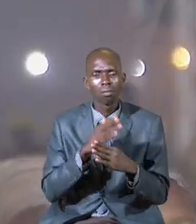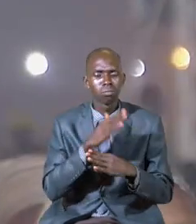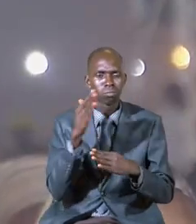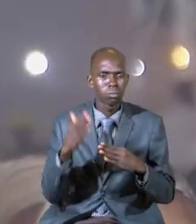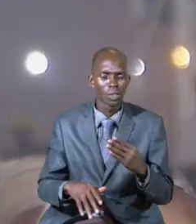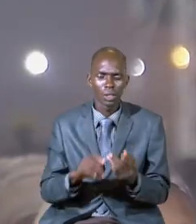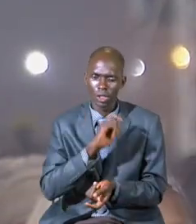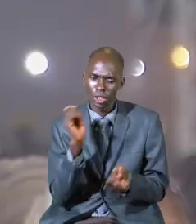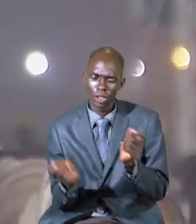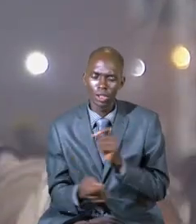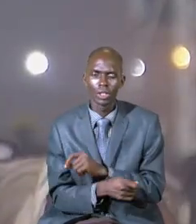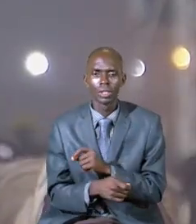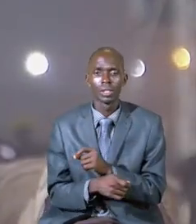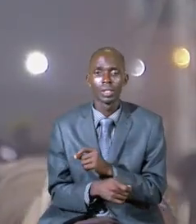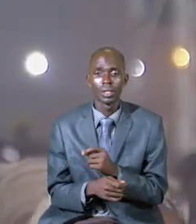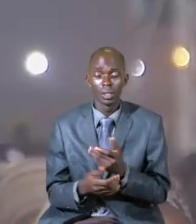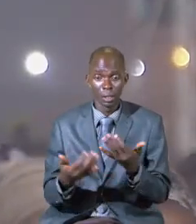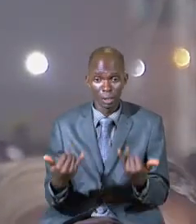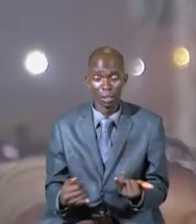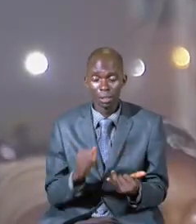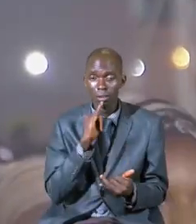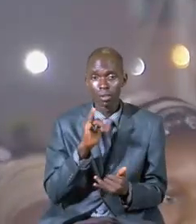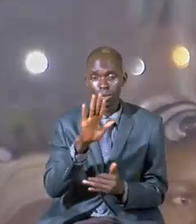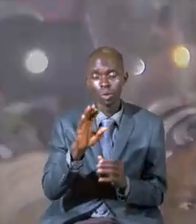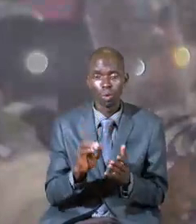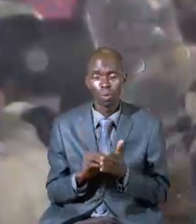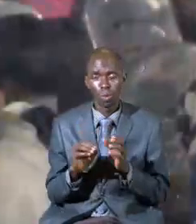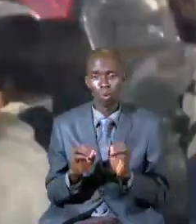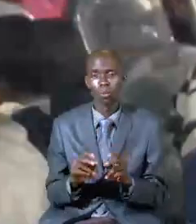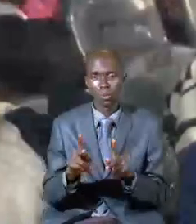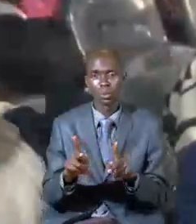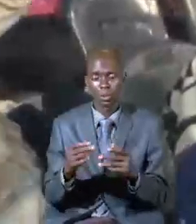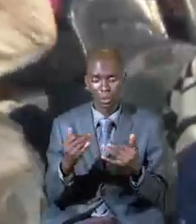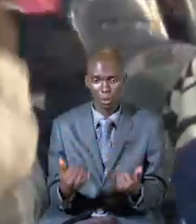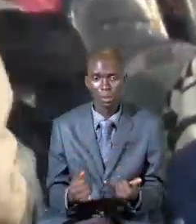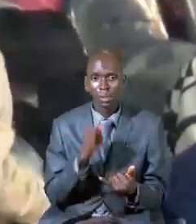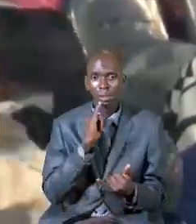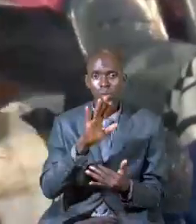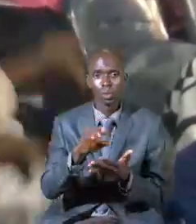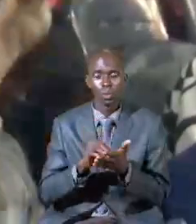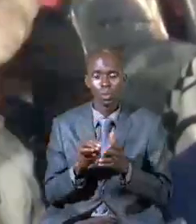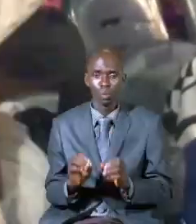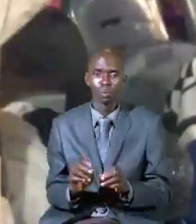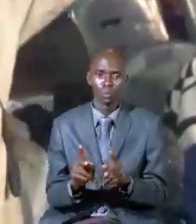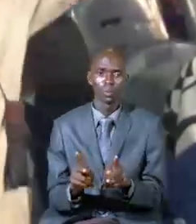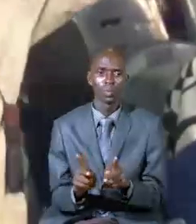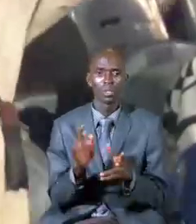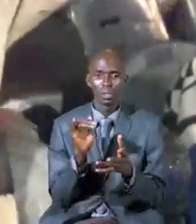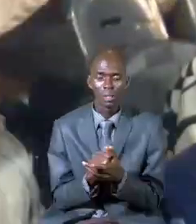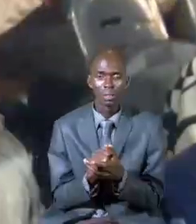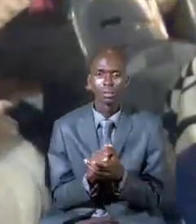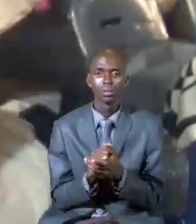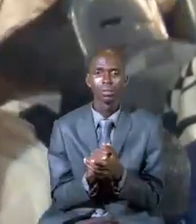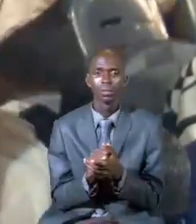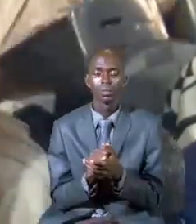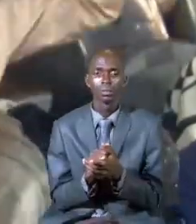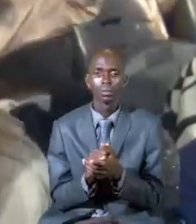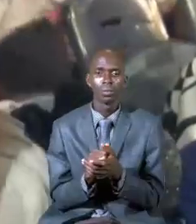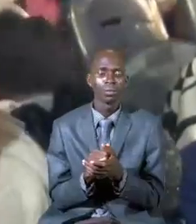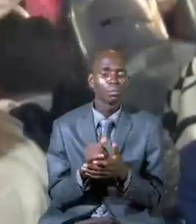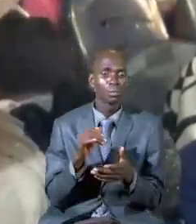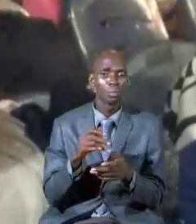changed. Where are you? Here is your chance. Here is your chance. Here is your chance. That if you have been in that